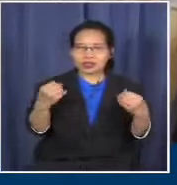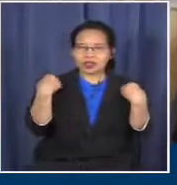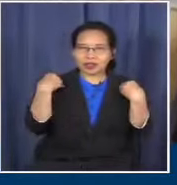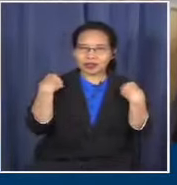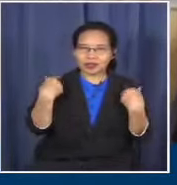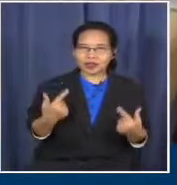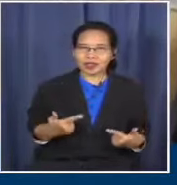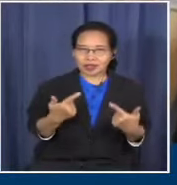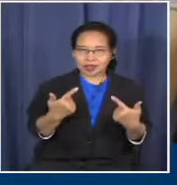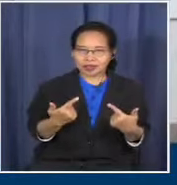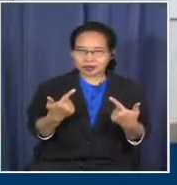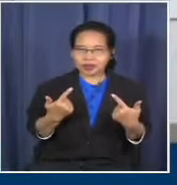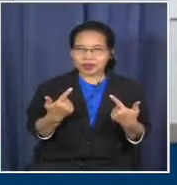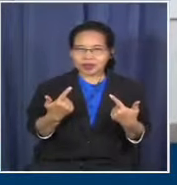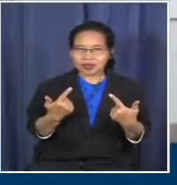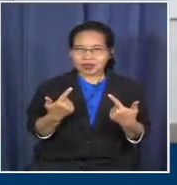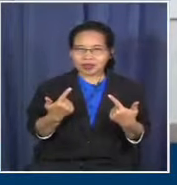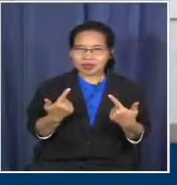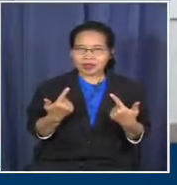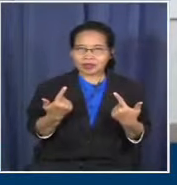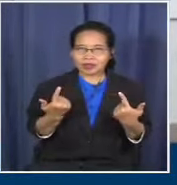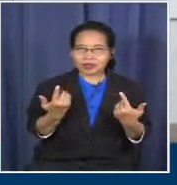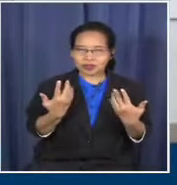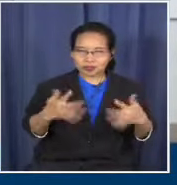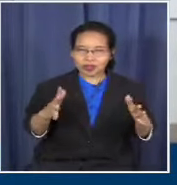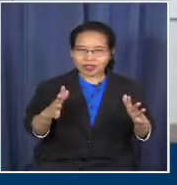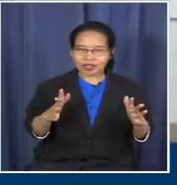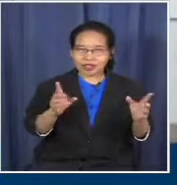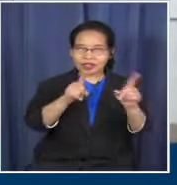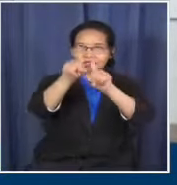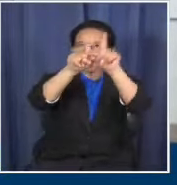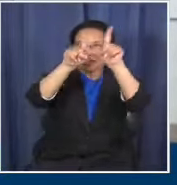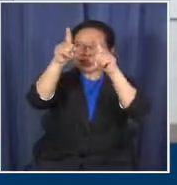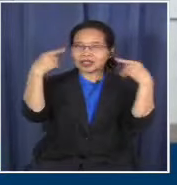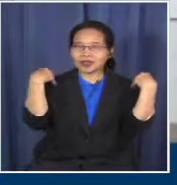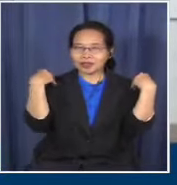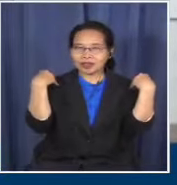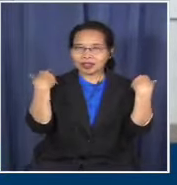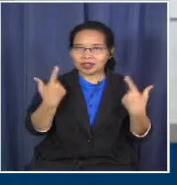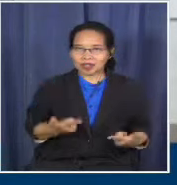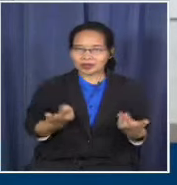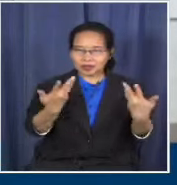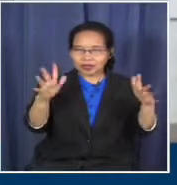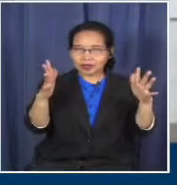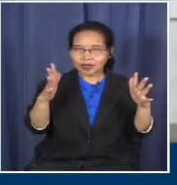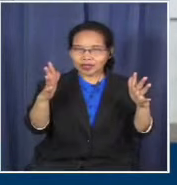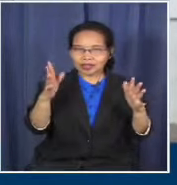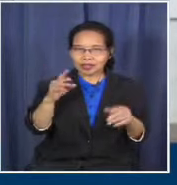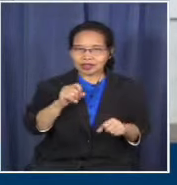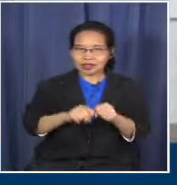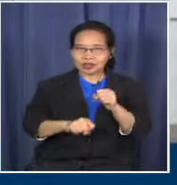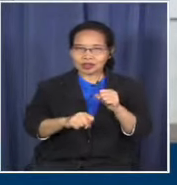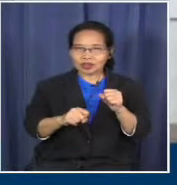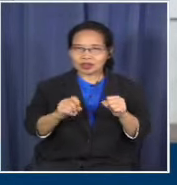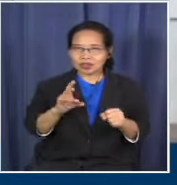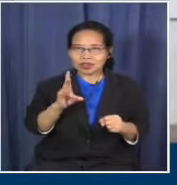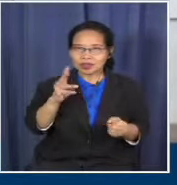Like what swallowed Jonah, that they say, there's no such thing.